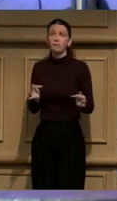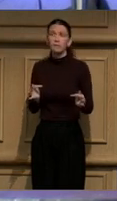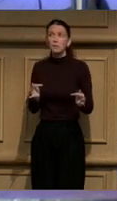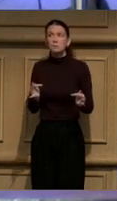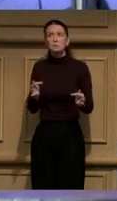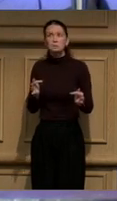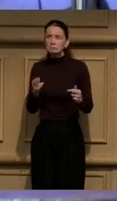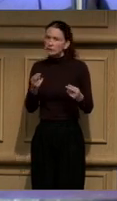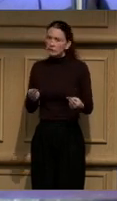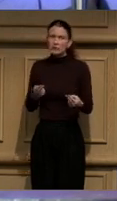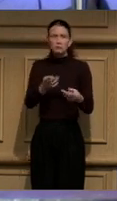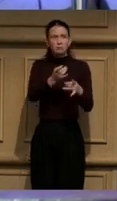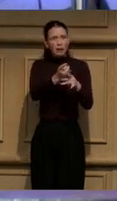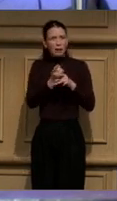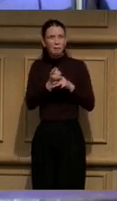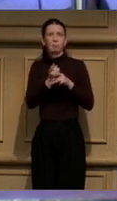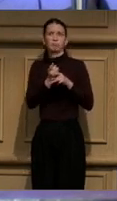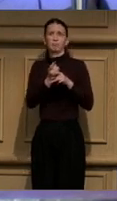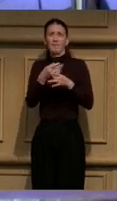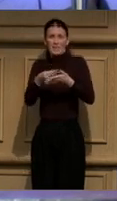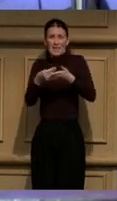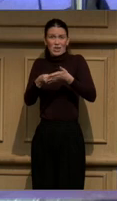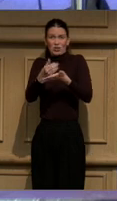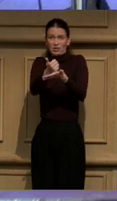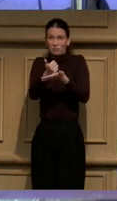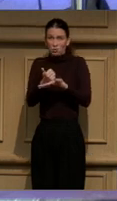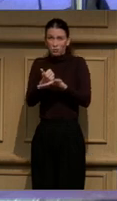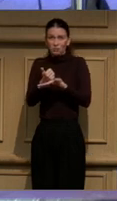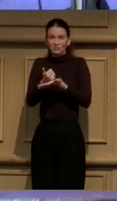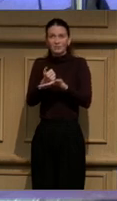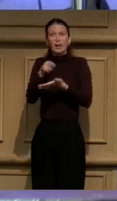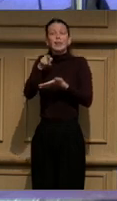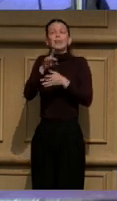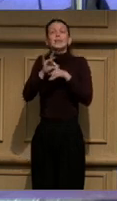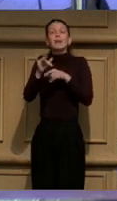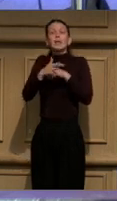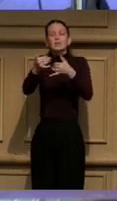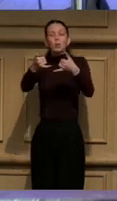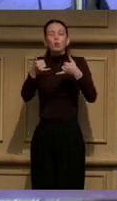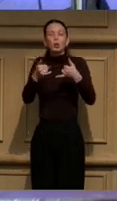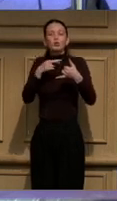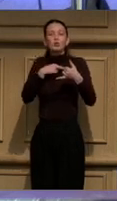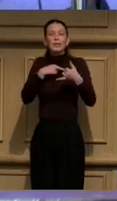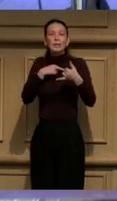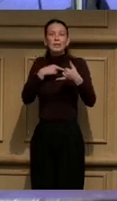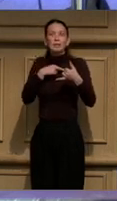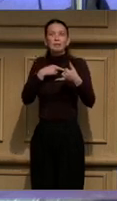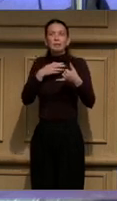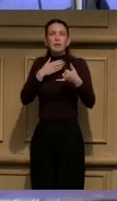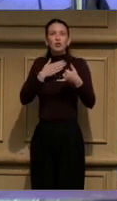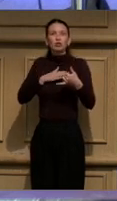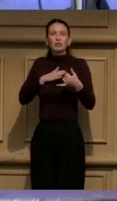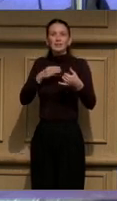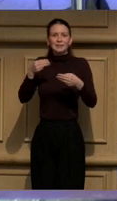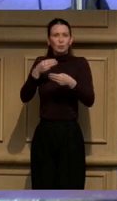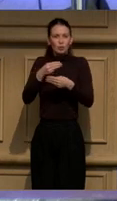and financial, and it's actually like this kind of award is just secure their practice and I